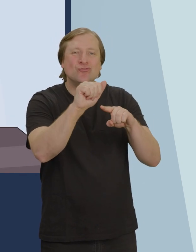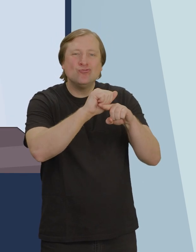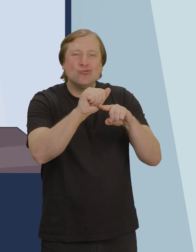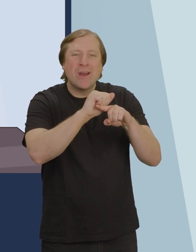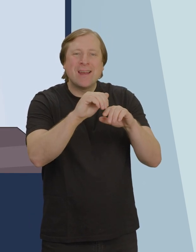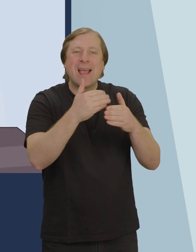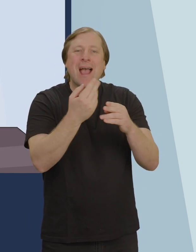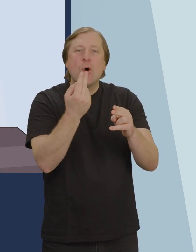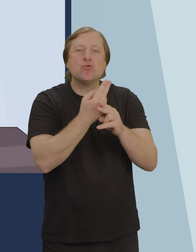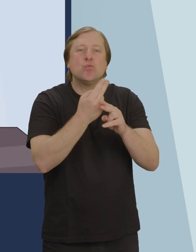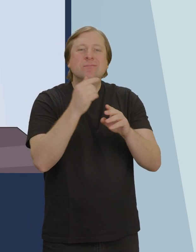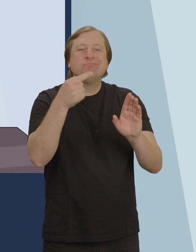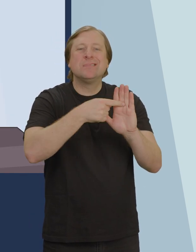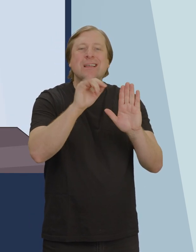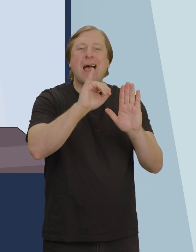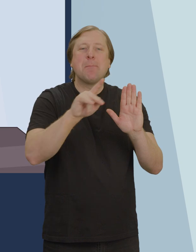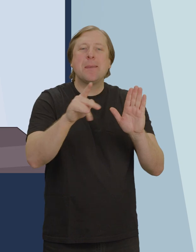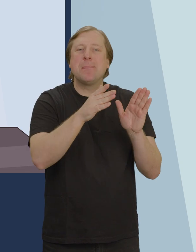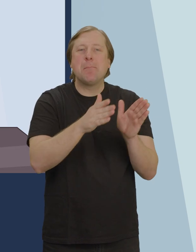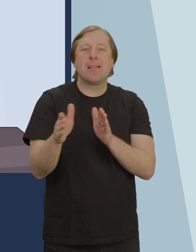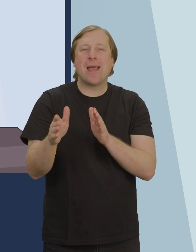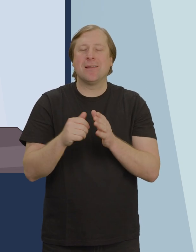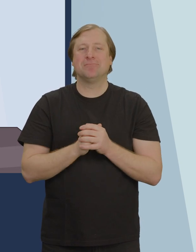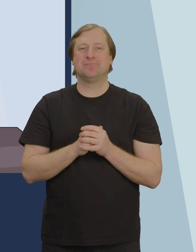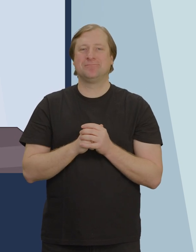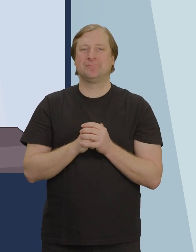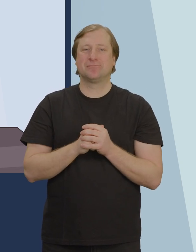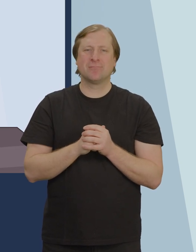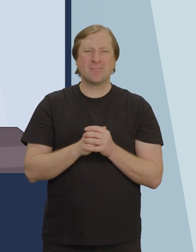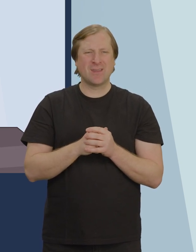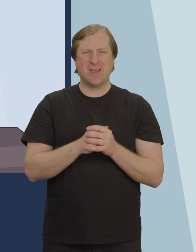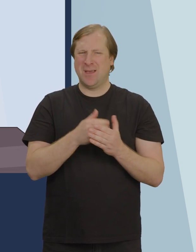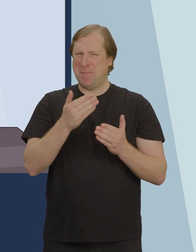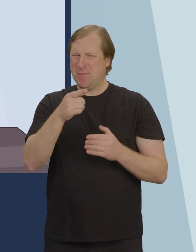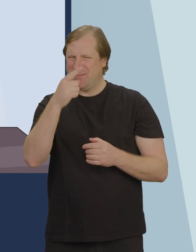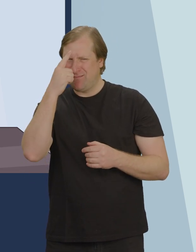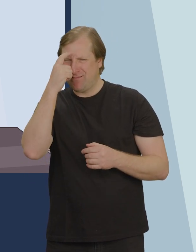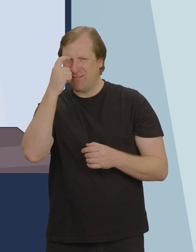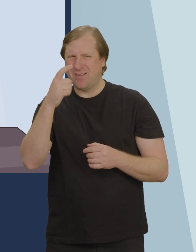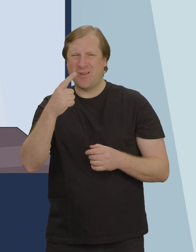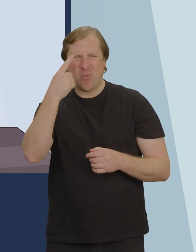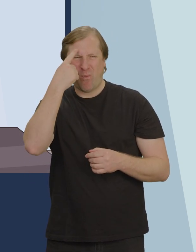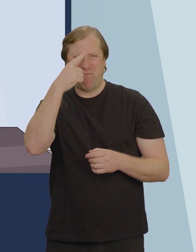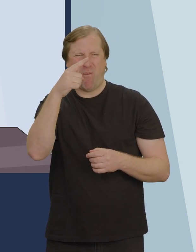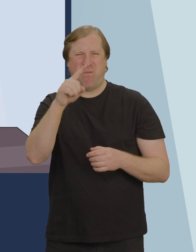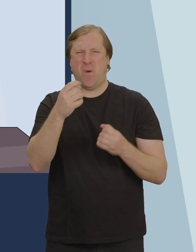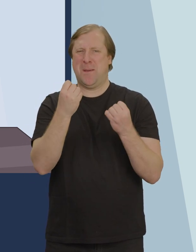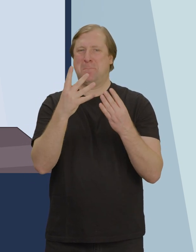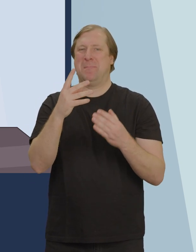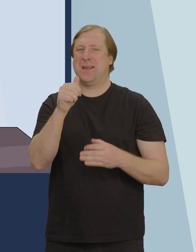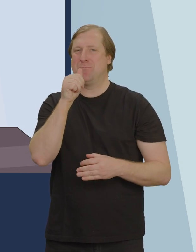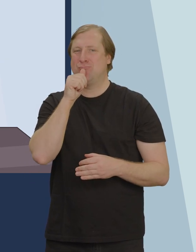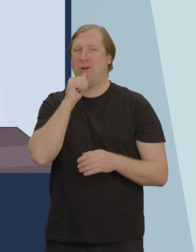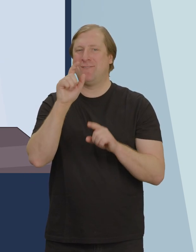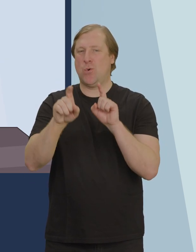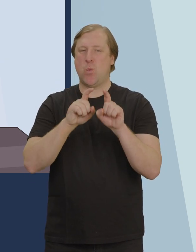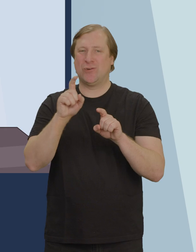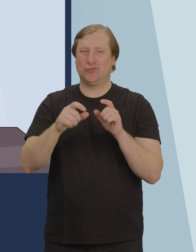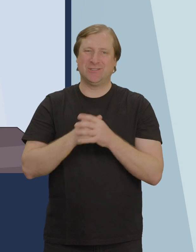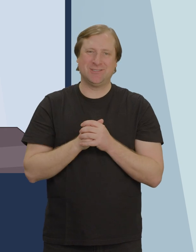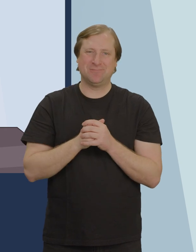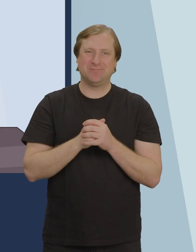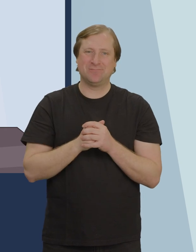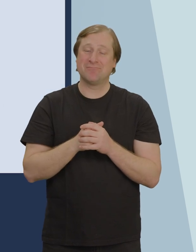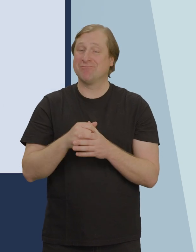training sessions on how to use the Individual Program Plan Guide. At first glance, the guide may seem to be asking some pretty